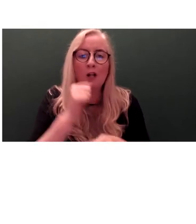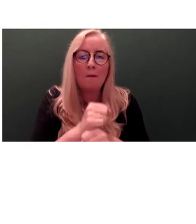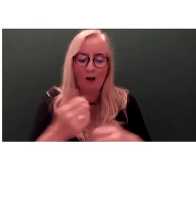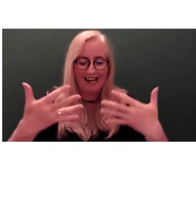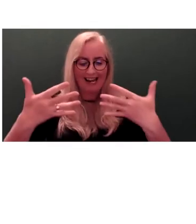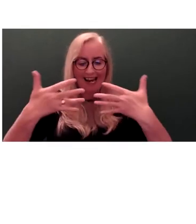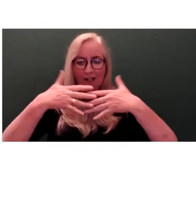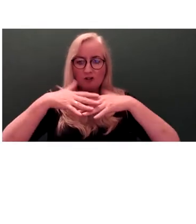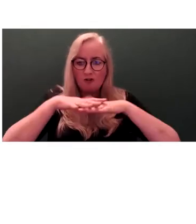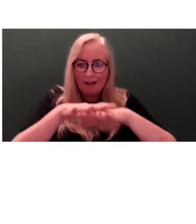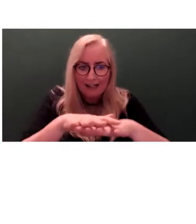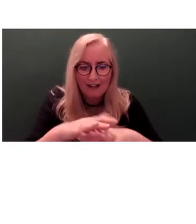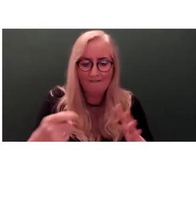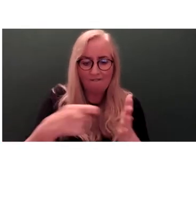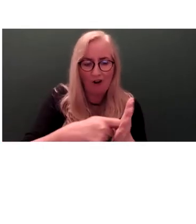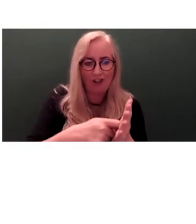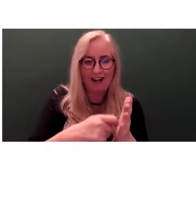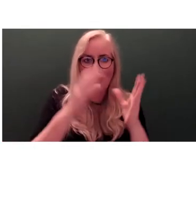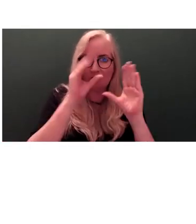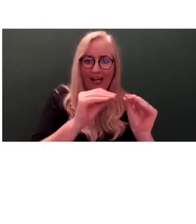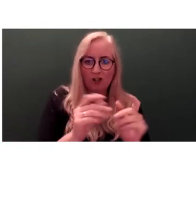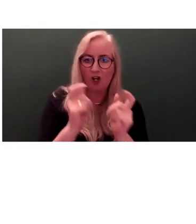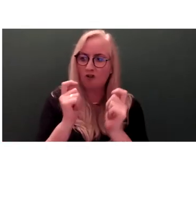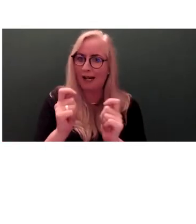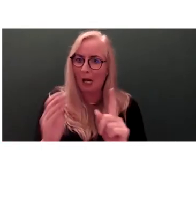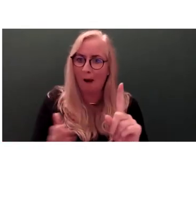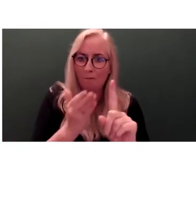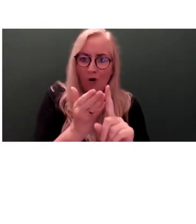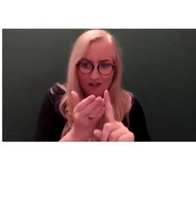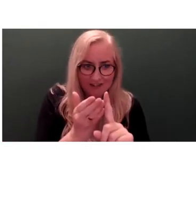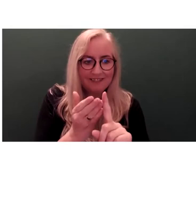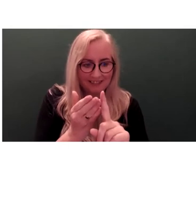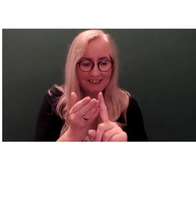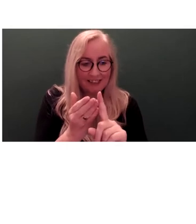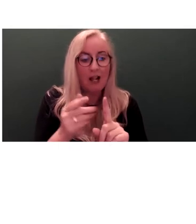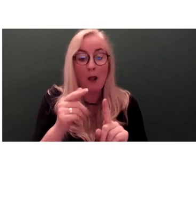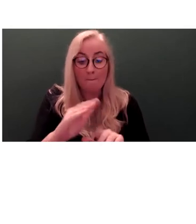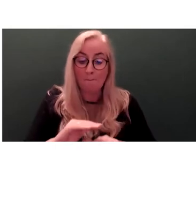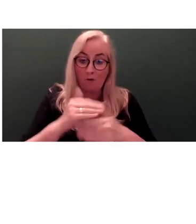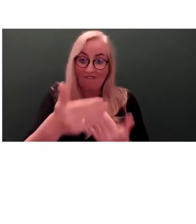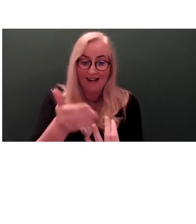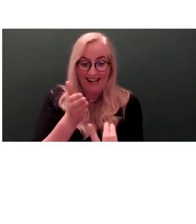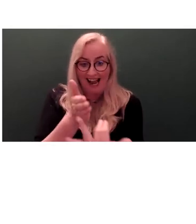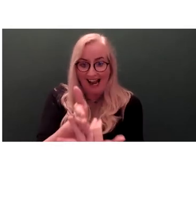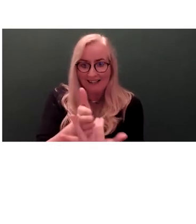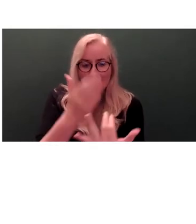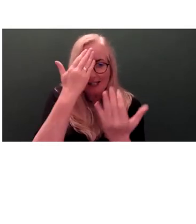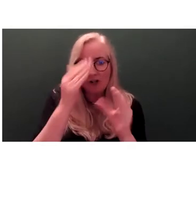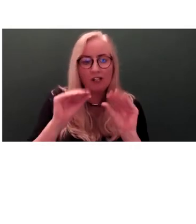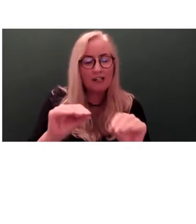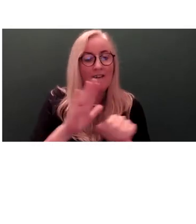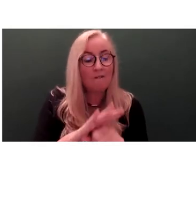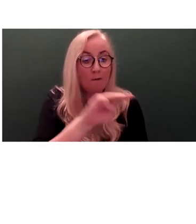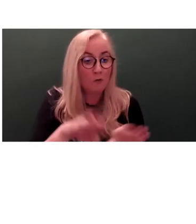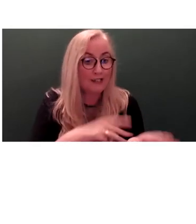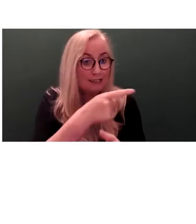further education and training approach. I think, that providing access to education for people with